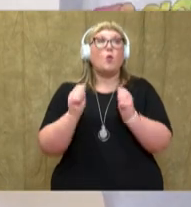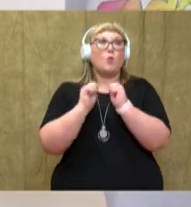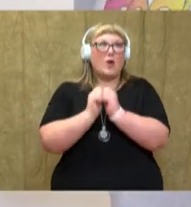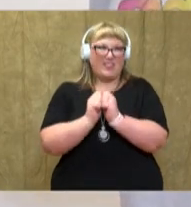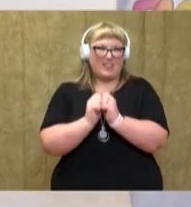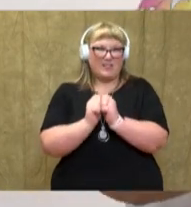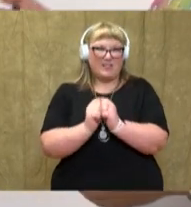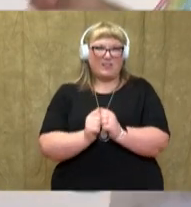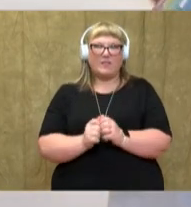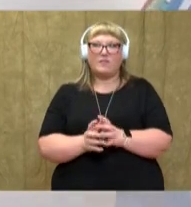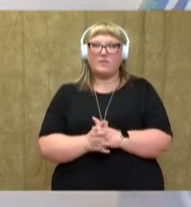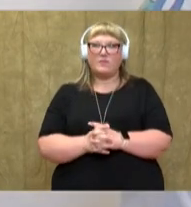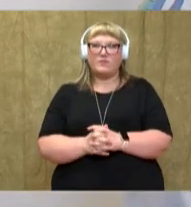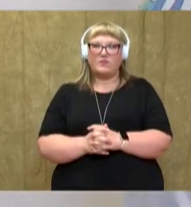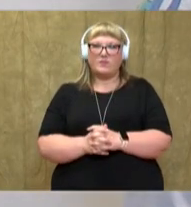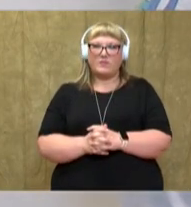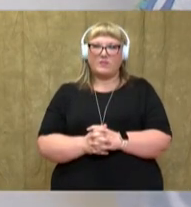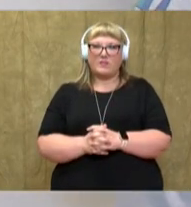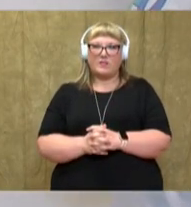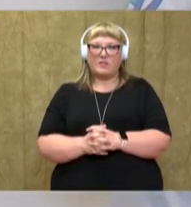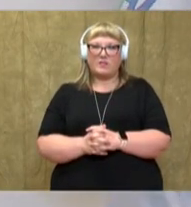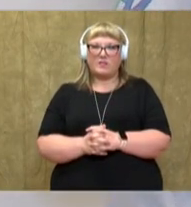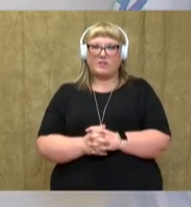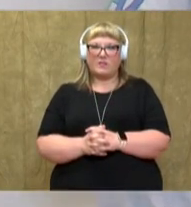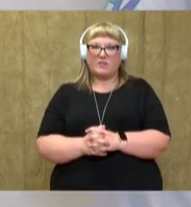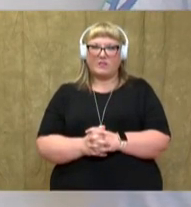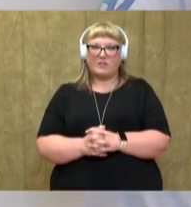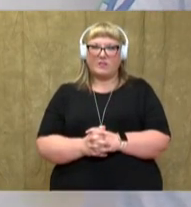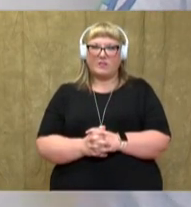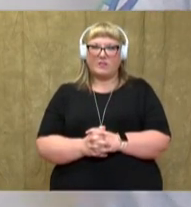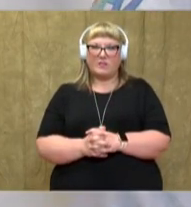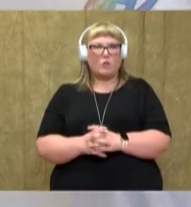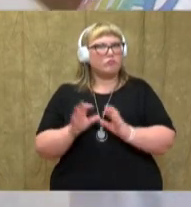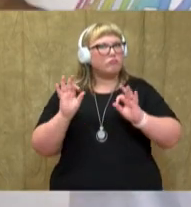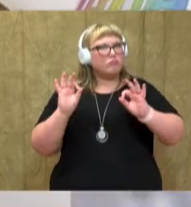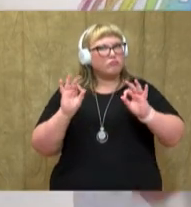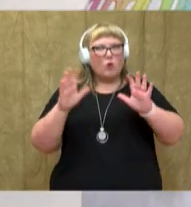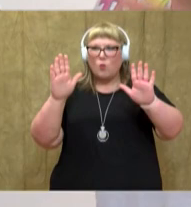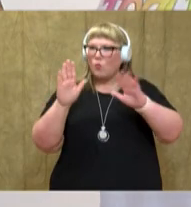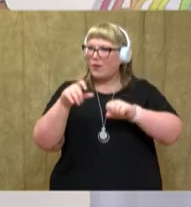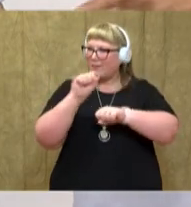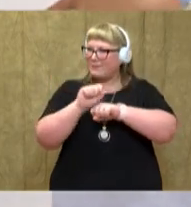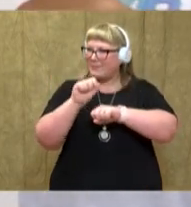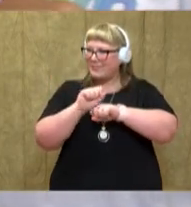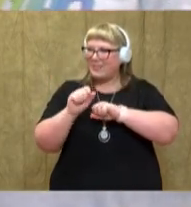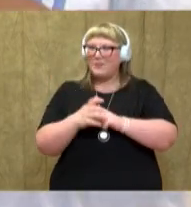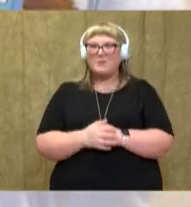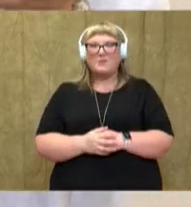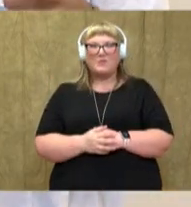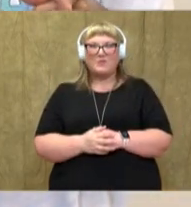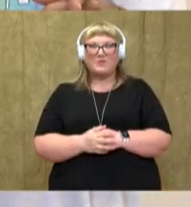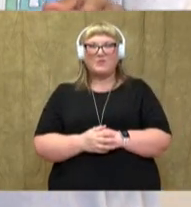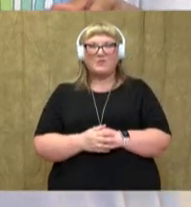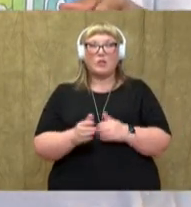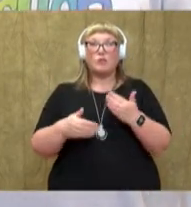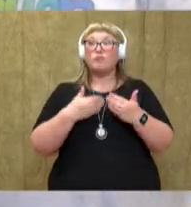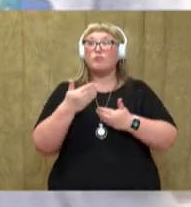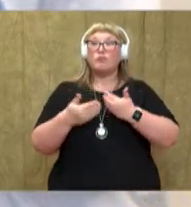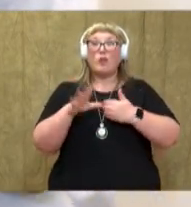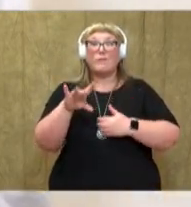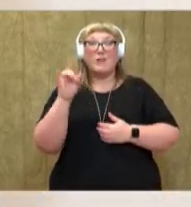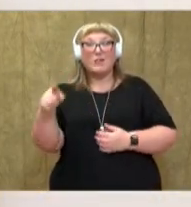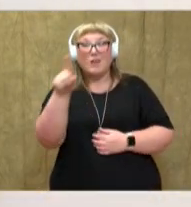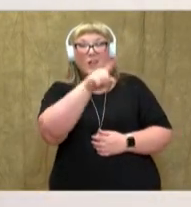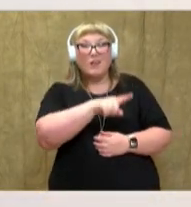With. With. Very good. Wonderful job of hearing those sounds, friends. Now we're going to go through. Let's see if I can find it on